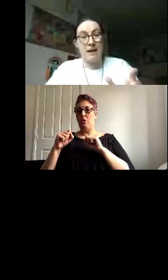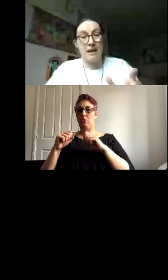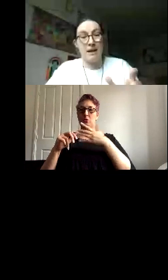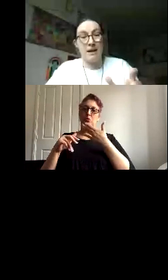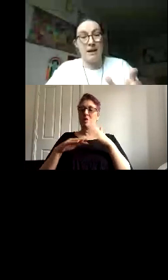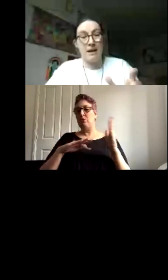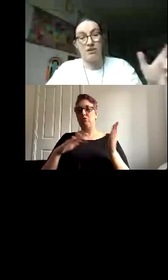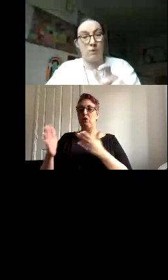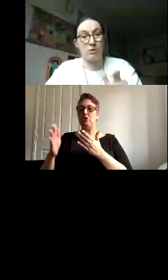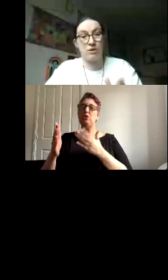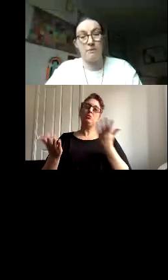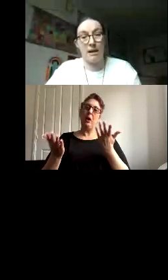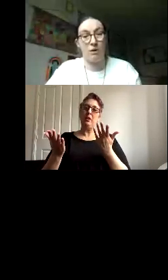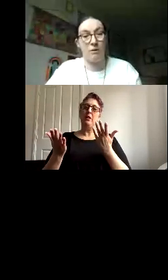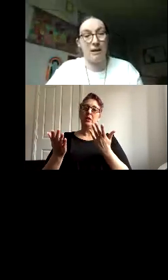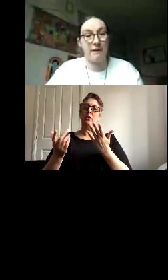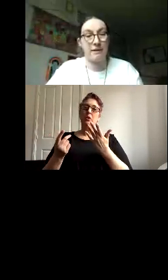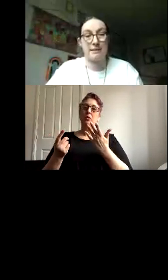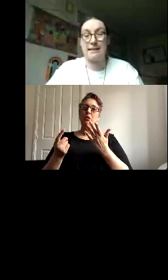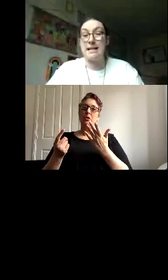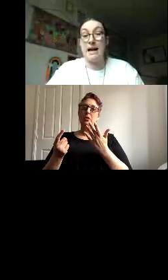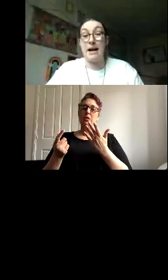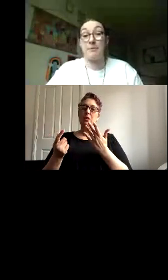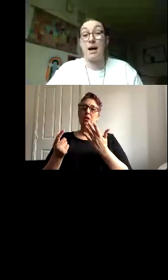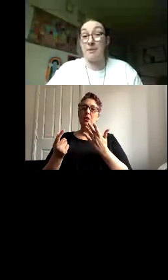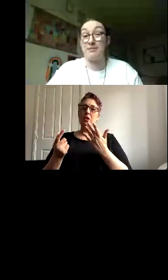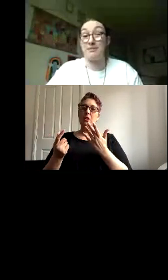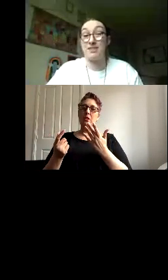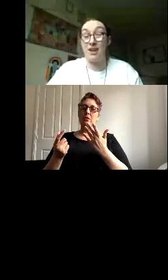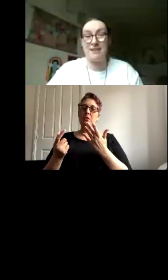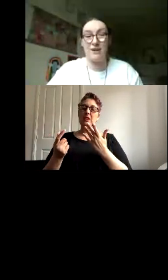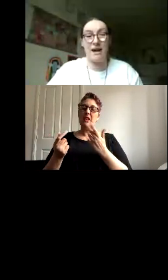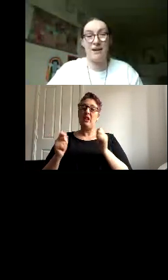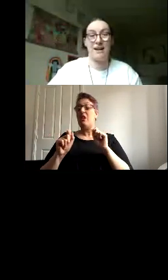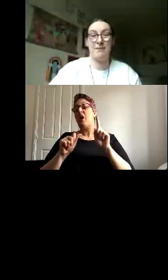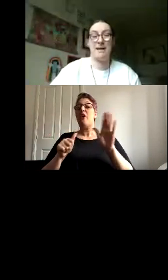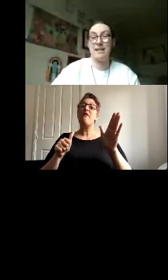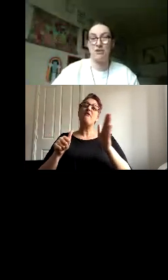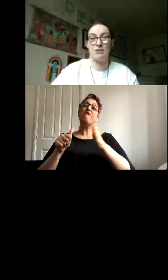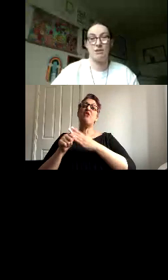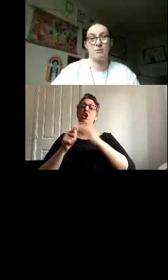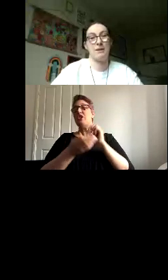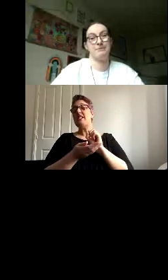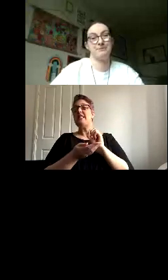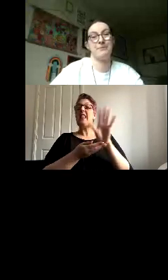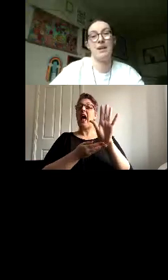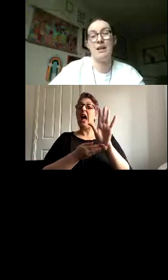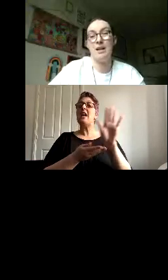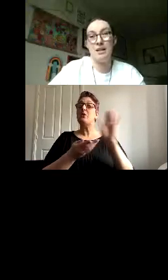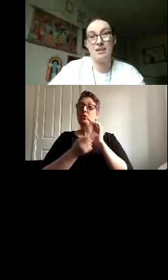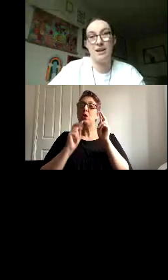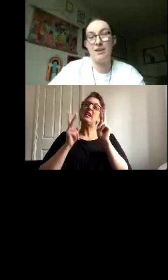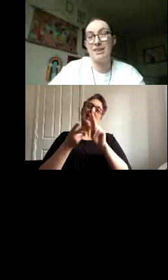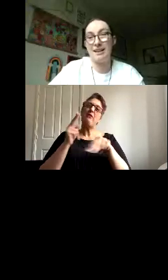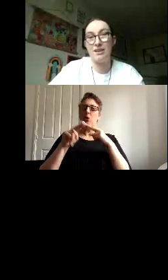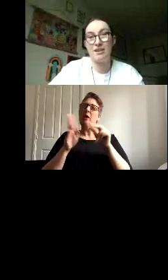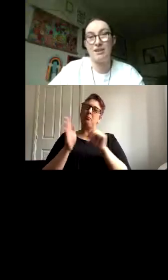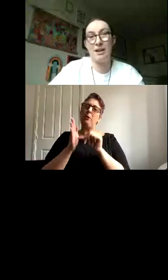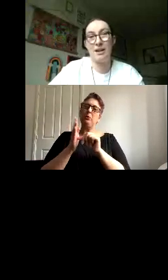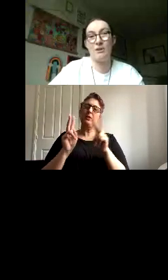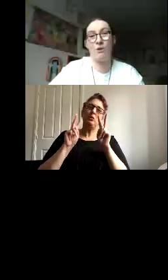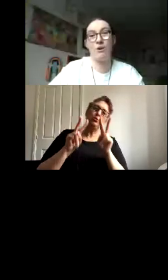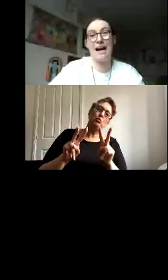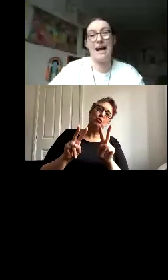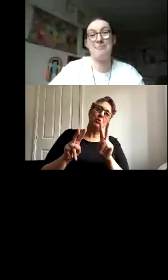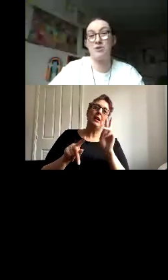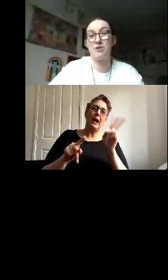those instructions will also be on my first couple of slides if you have any issues as well. So thank you so